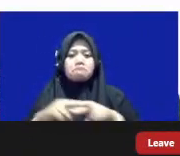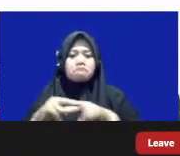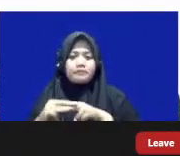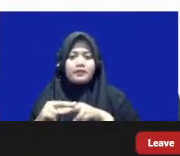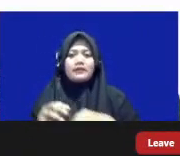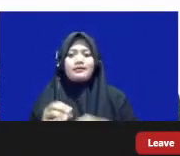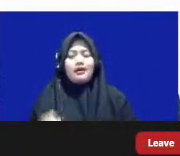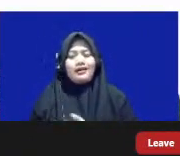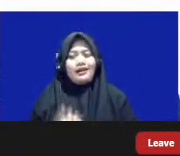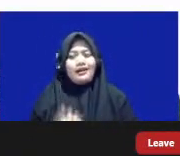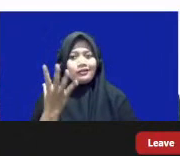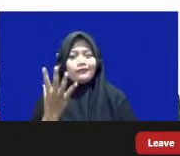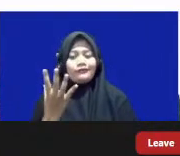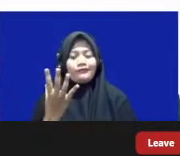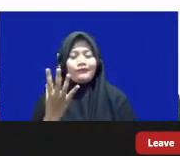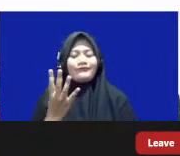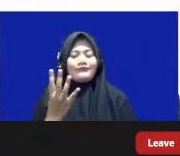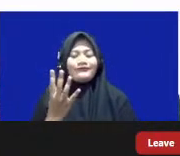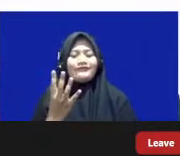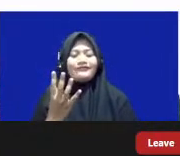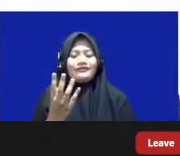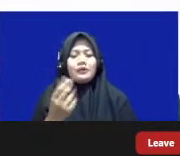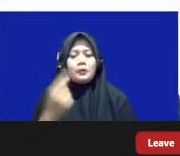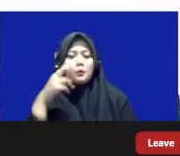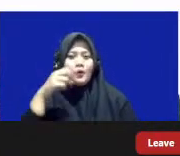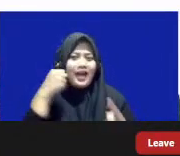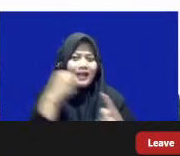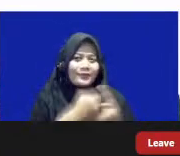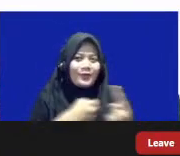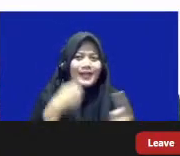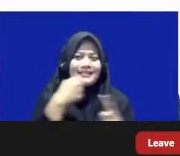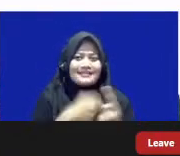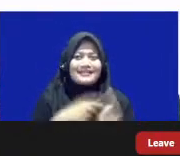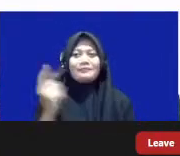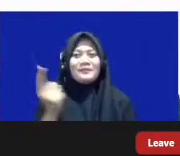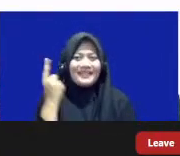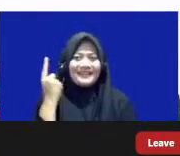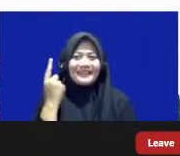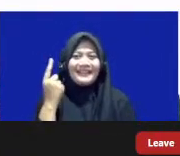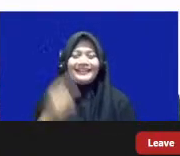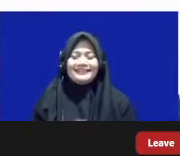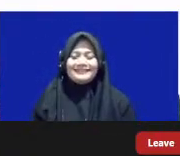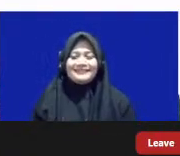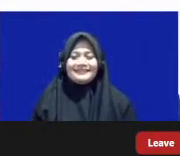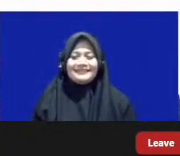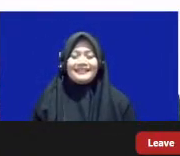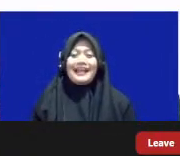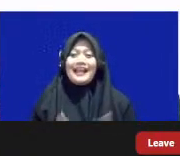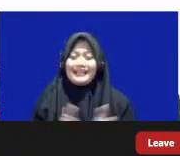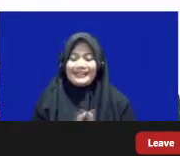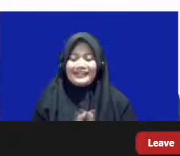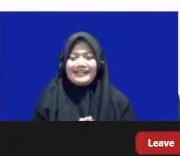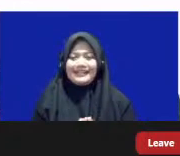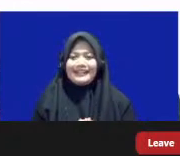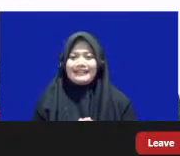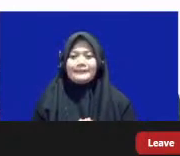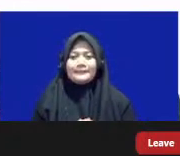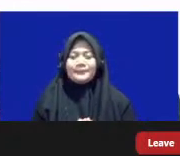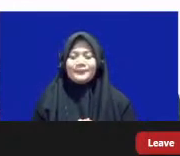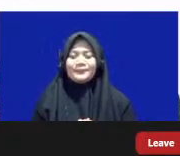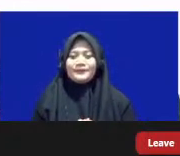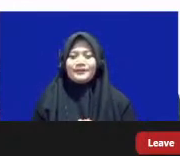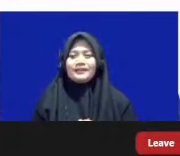advocacy with government. As a result, FPF task force was included in the national standing order